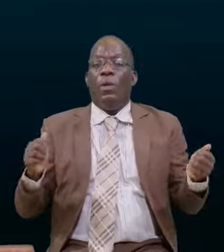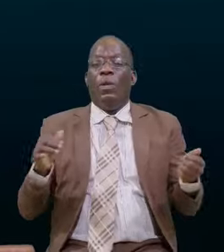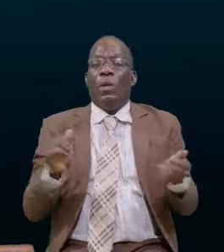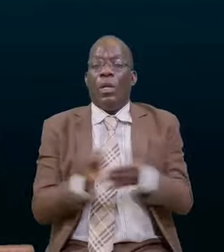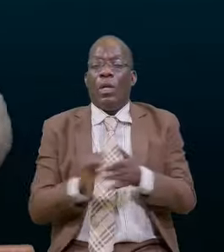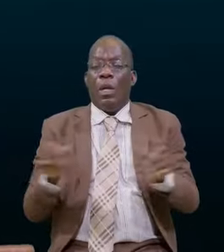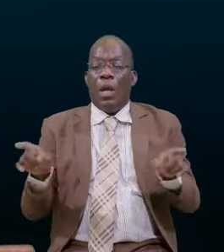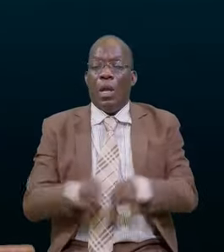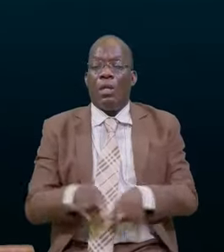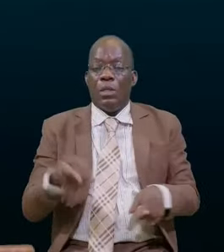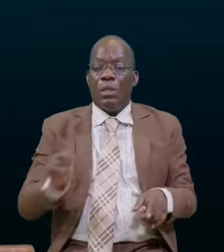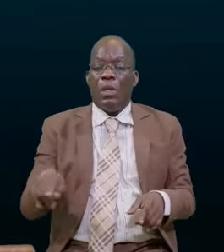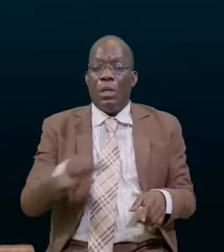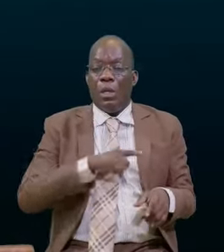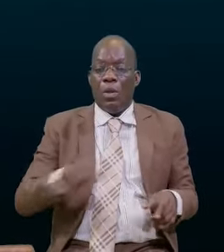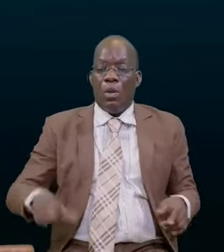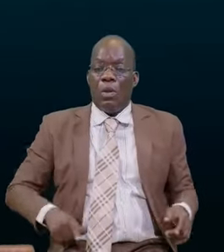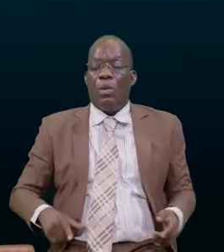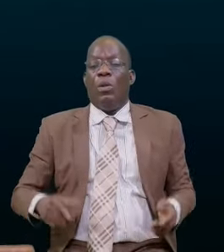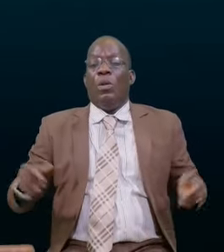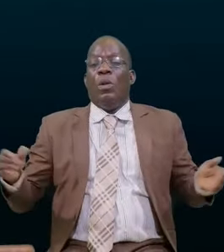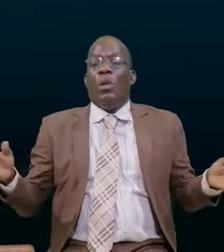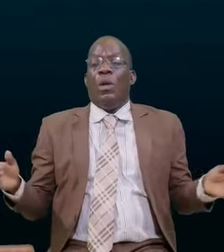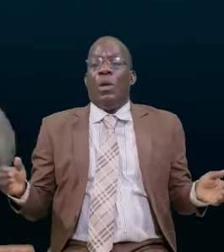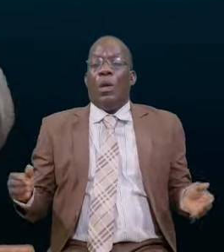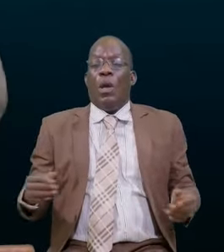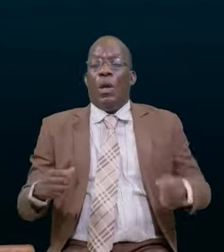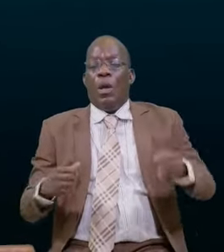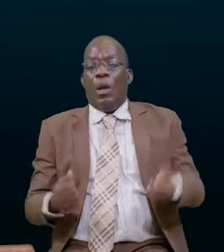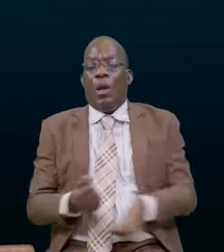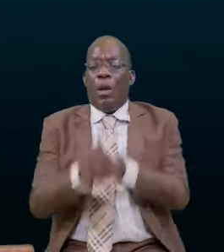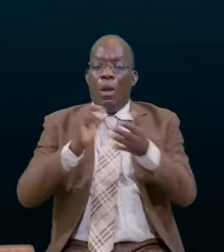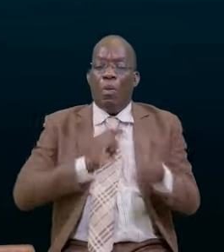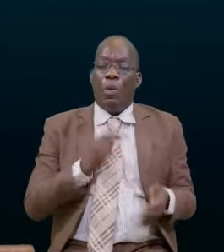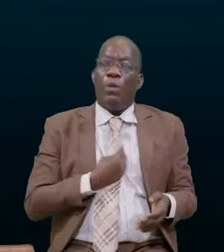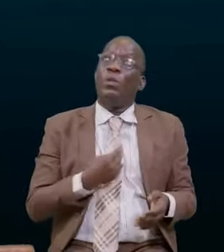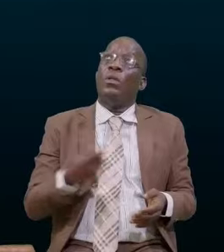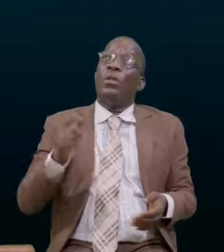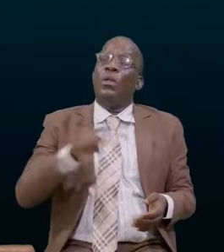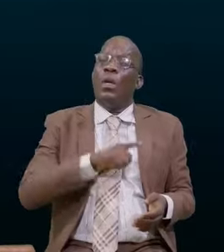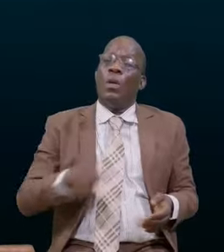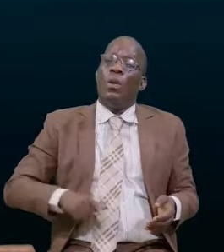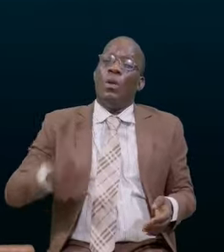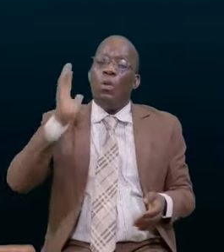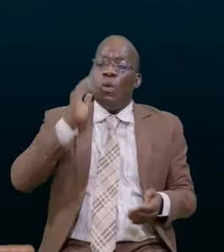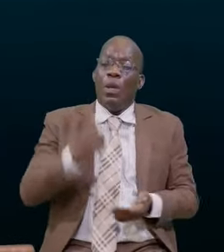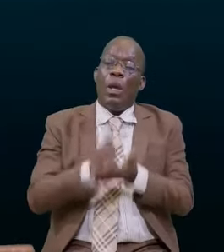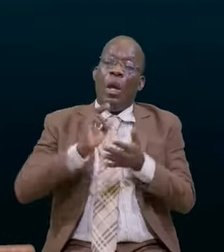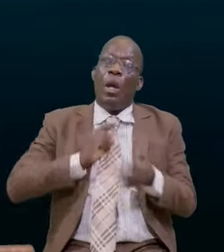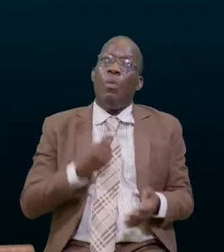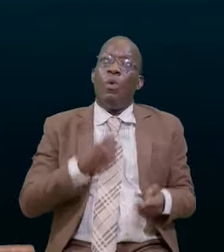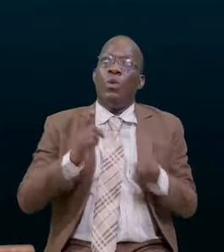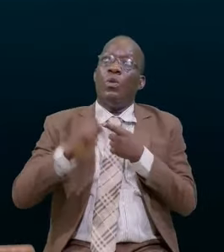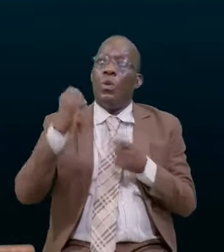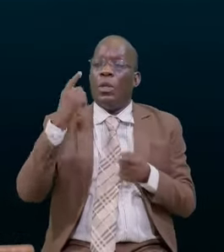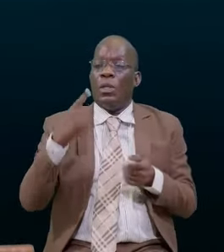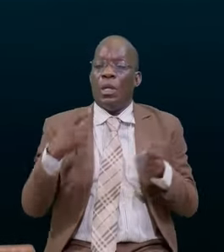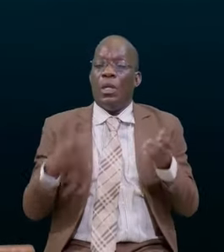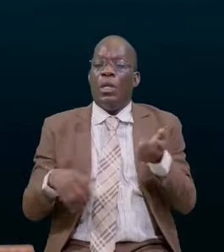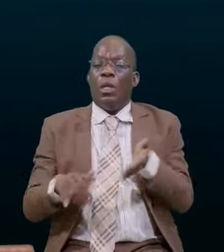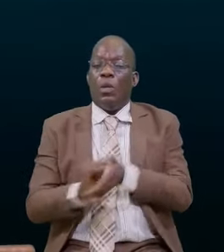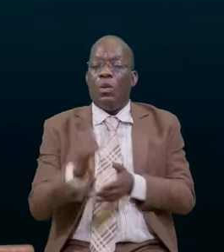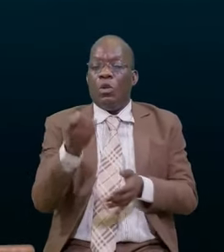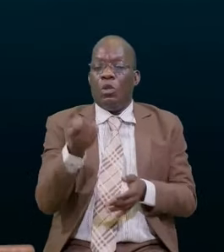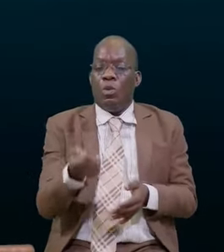us that Lord will enable us to understand and we open our eyes to see those little little foxes that